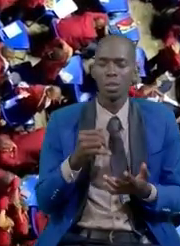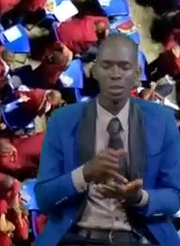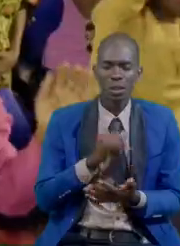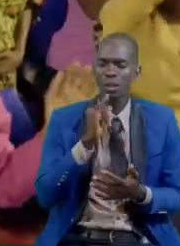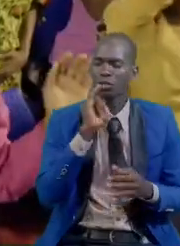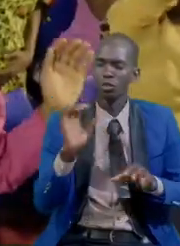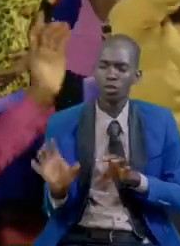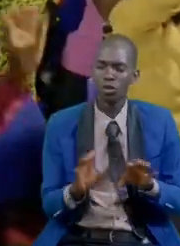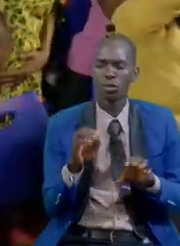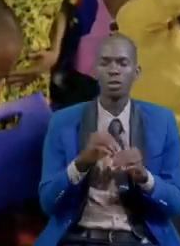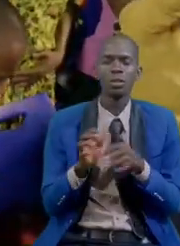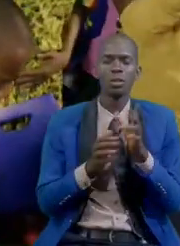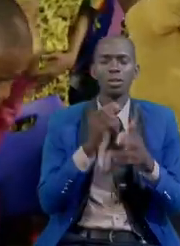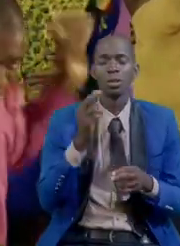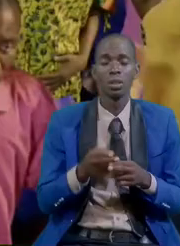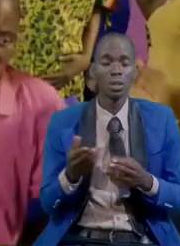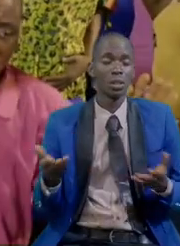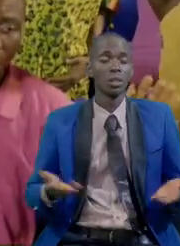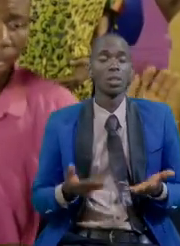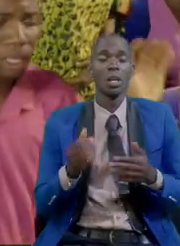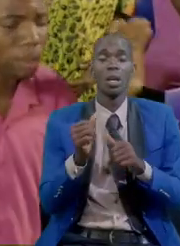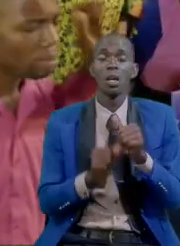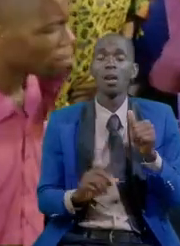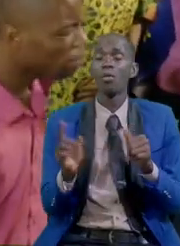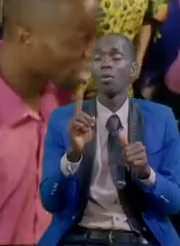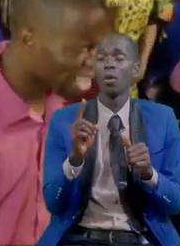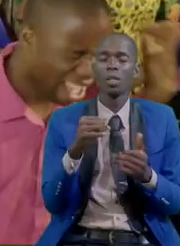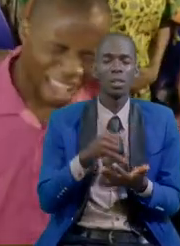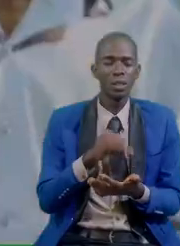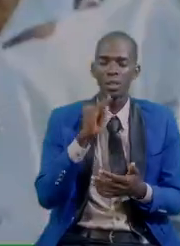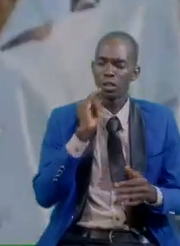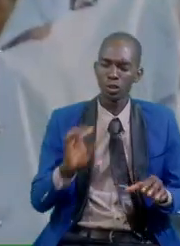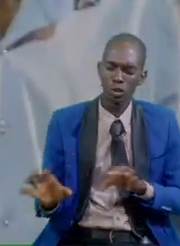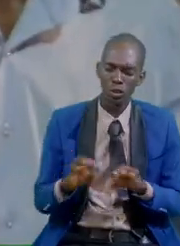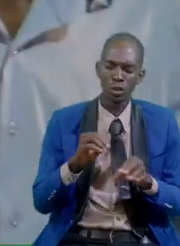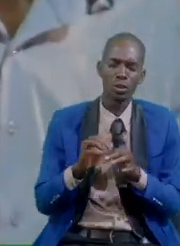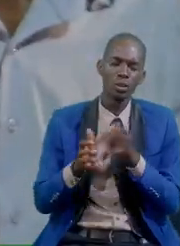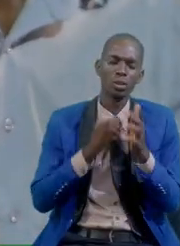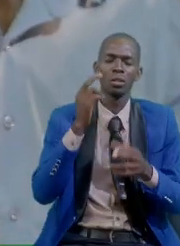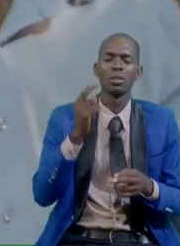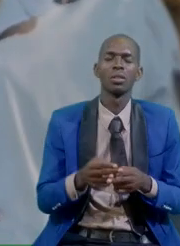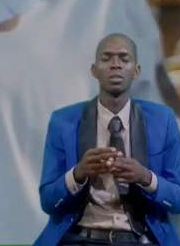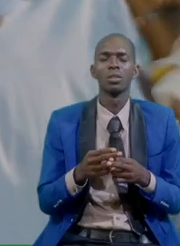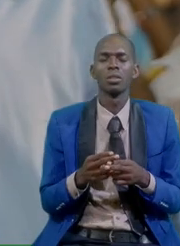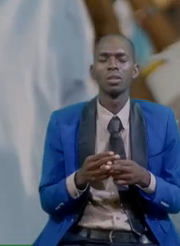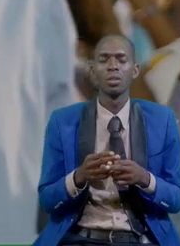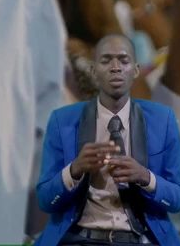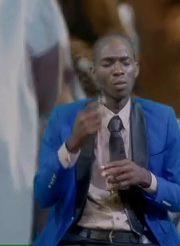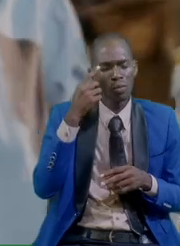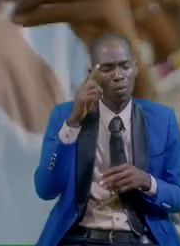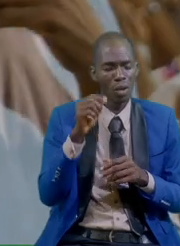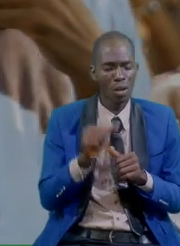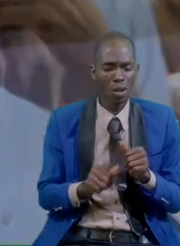done. Here, everywhere, it is done. For